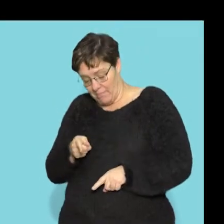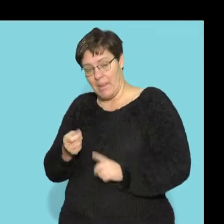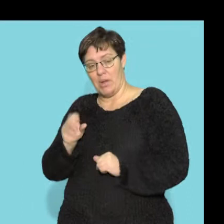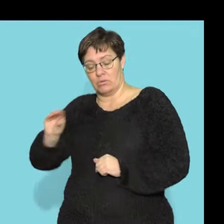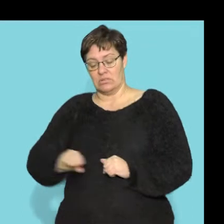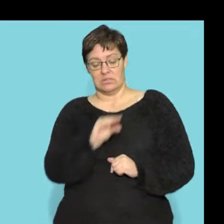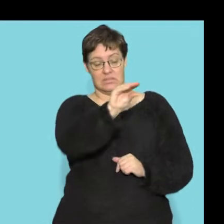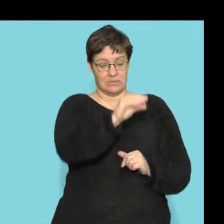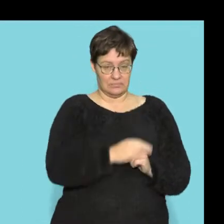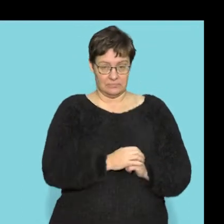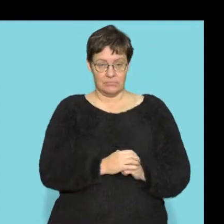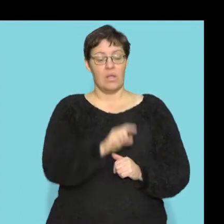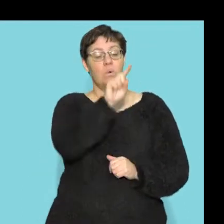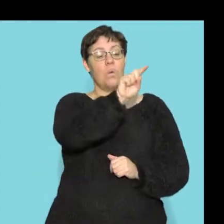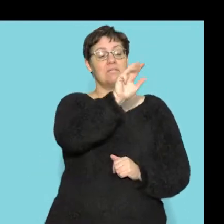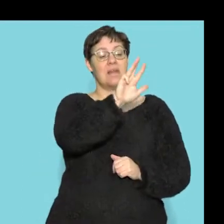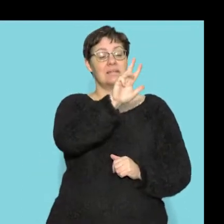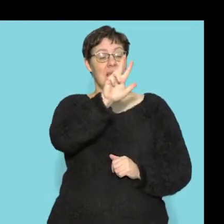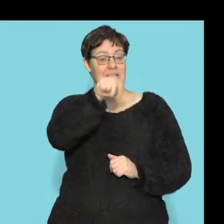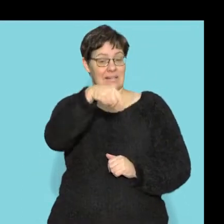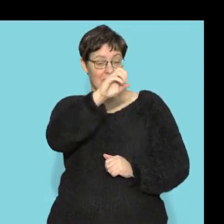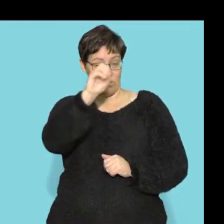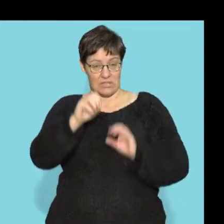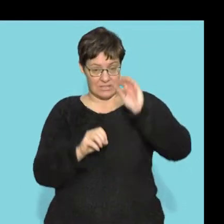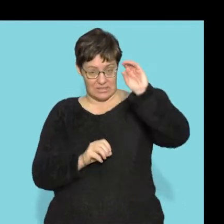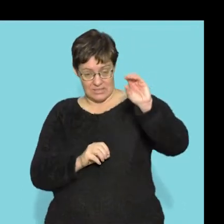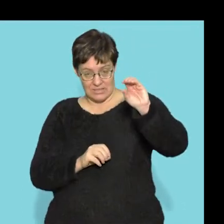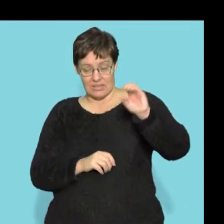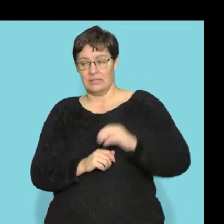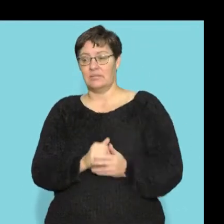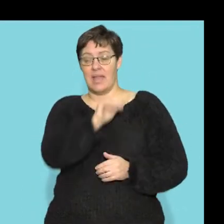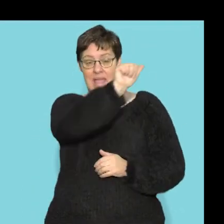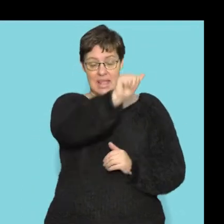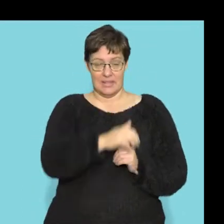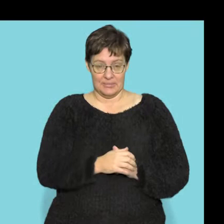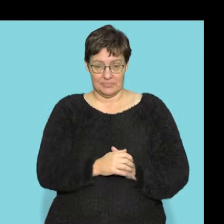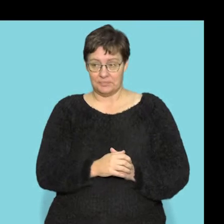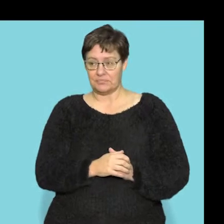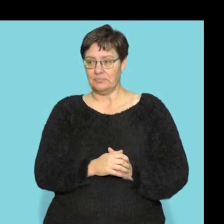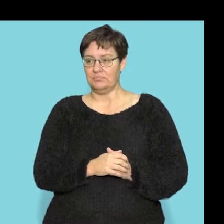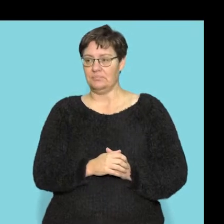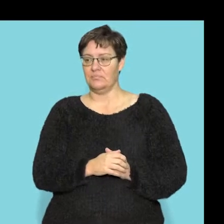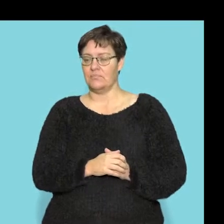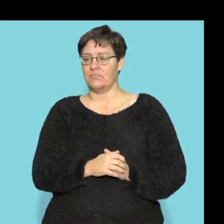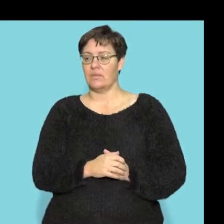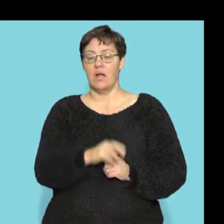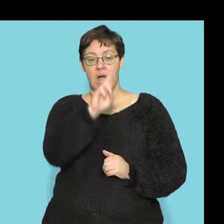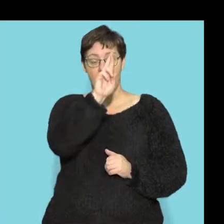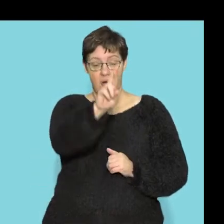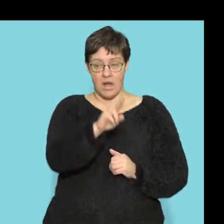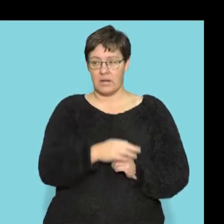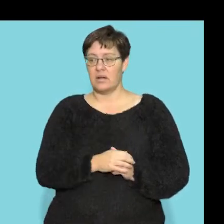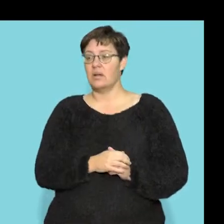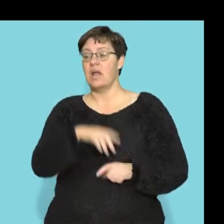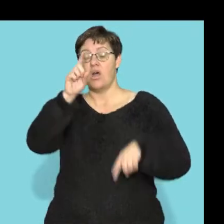So there we have the figure, 198,000, which is my A. Got that? There's my R, my rate